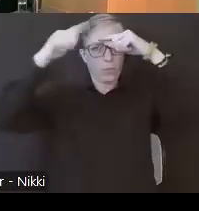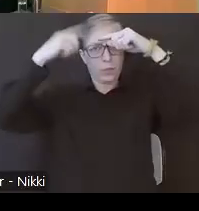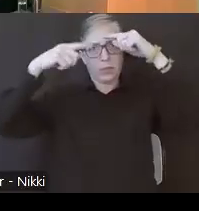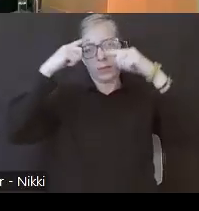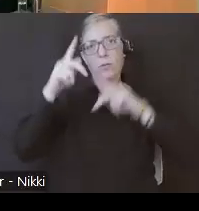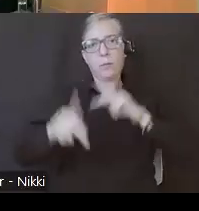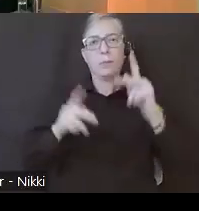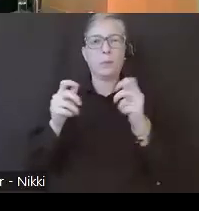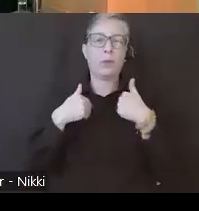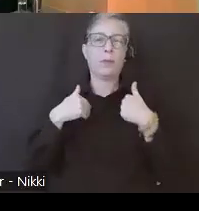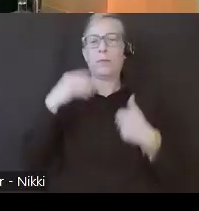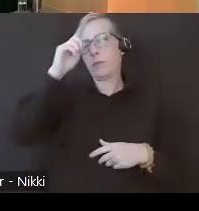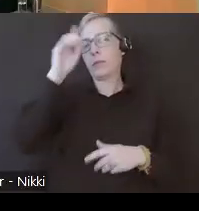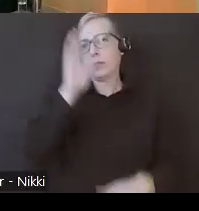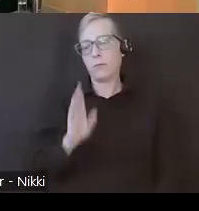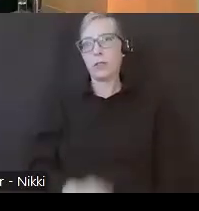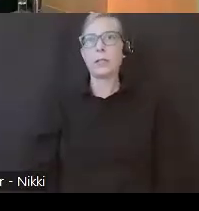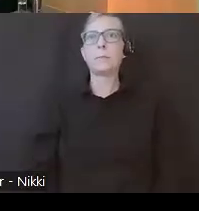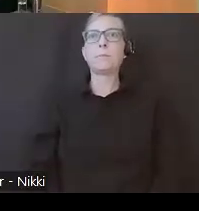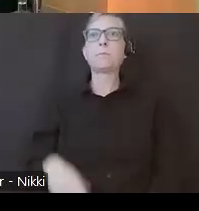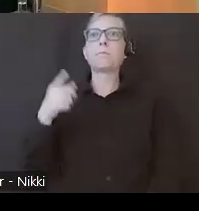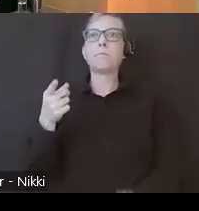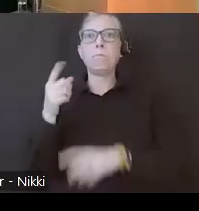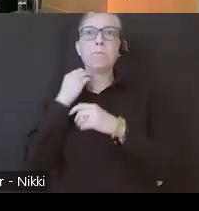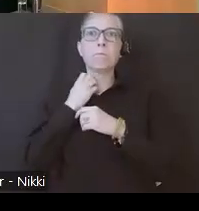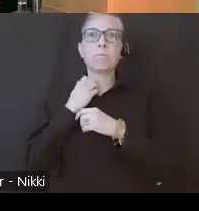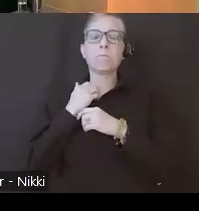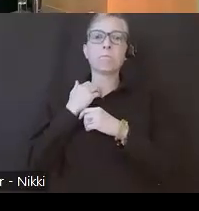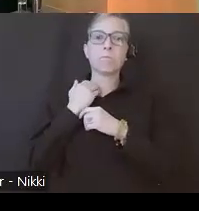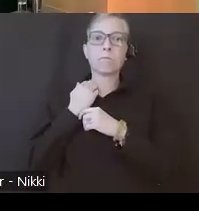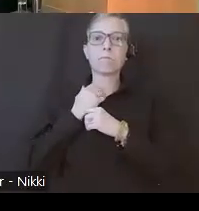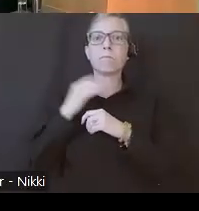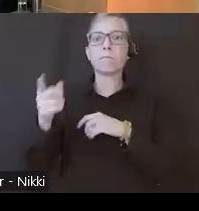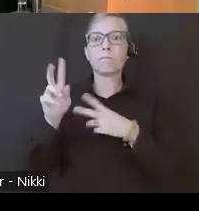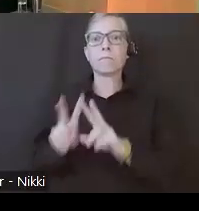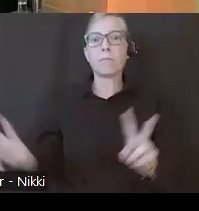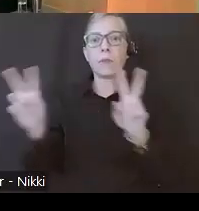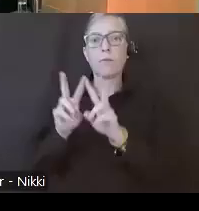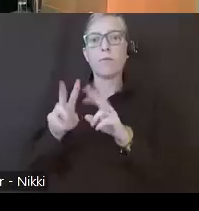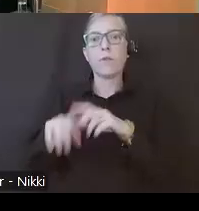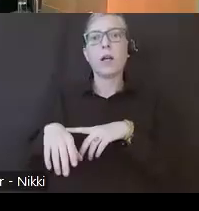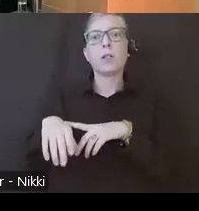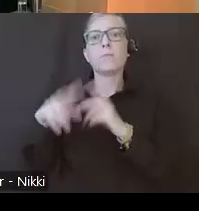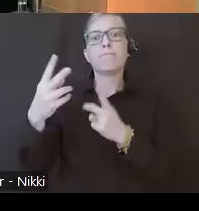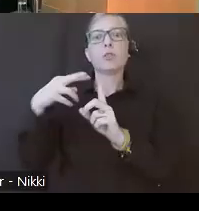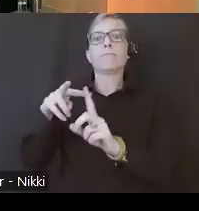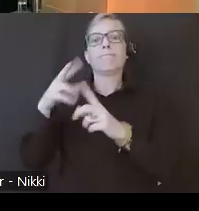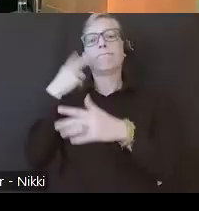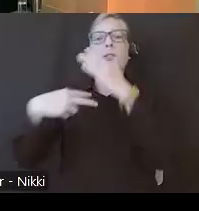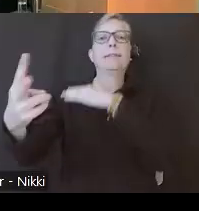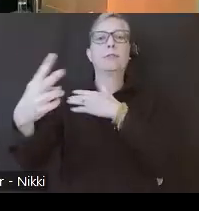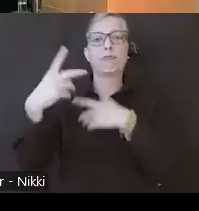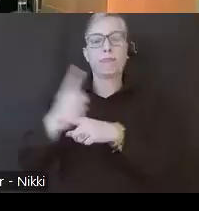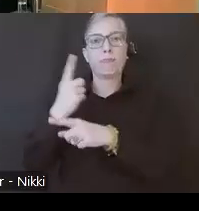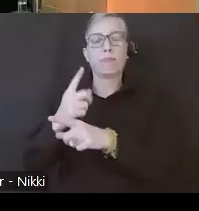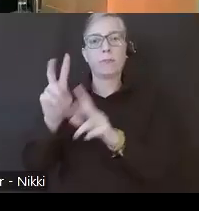accuracy value is basically an index of how well the cortex is tracking individual speech